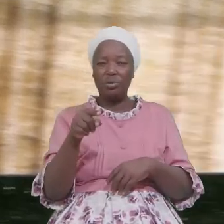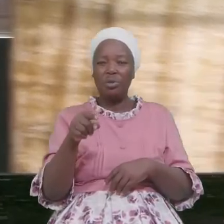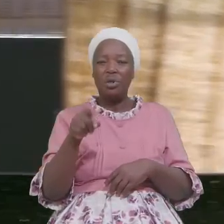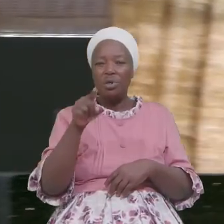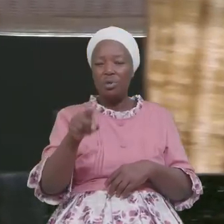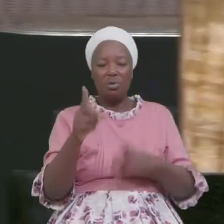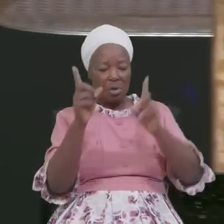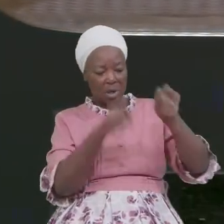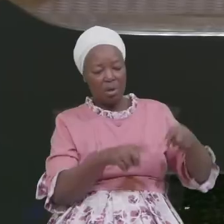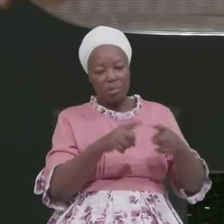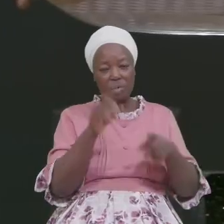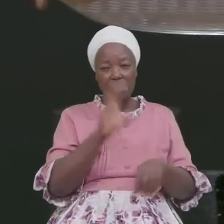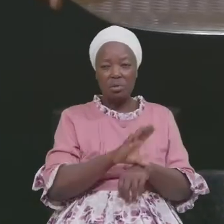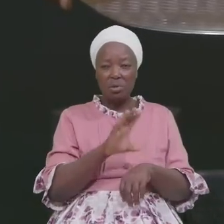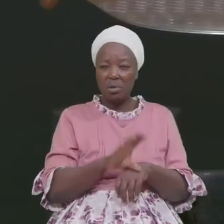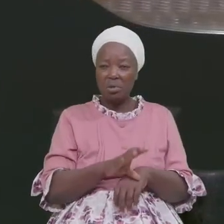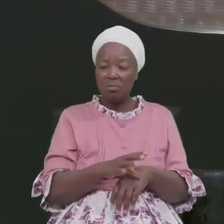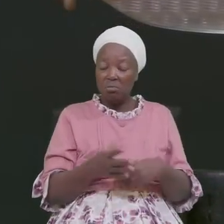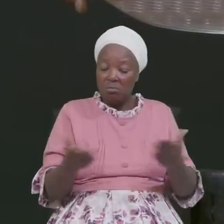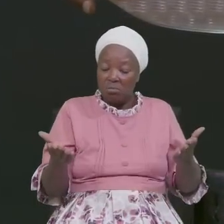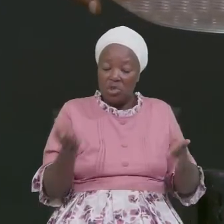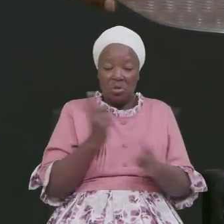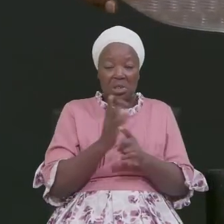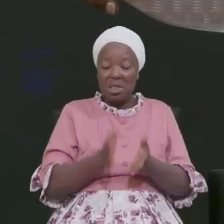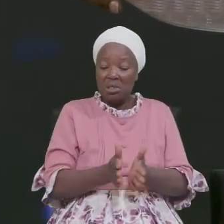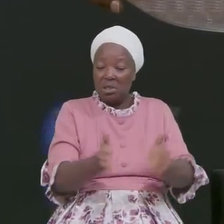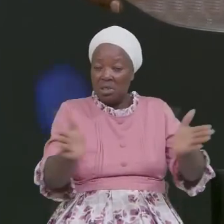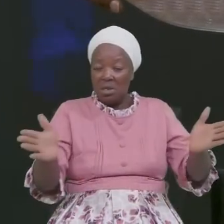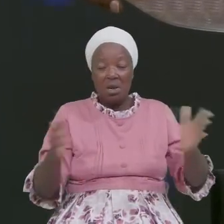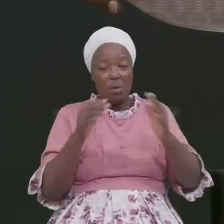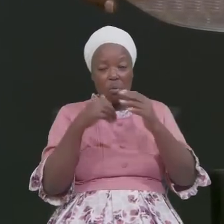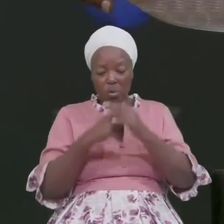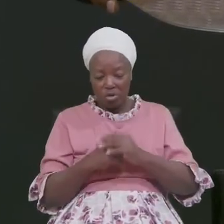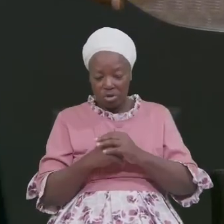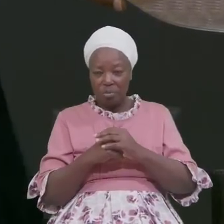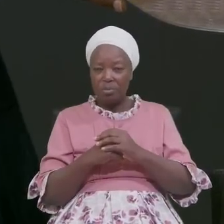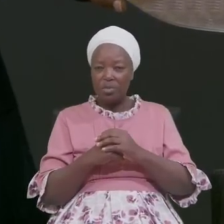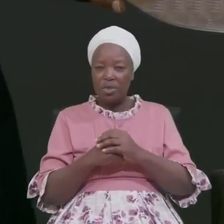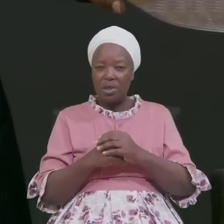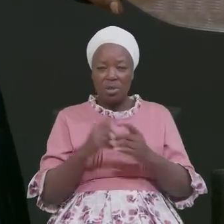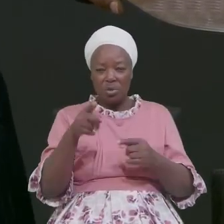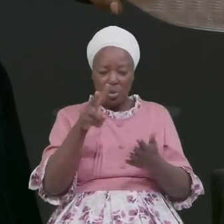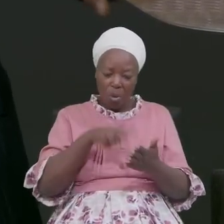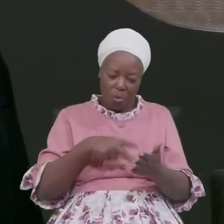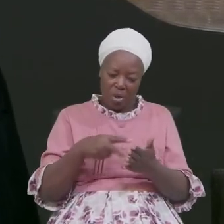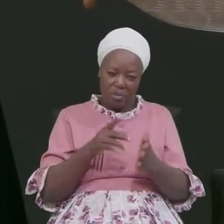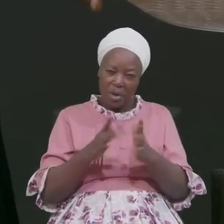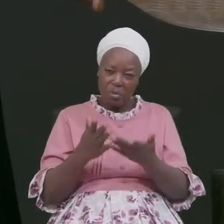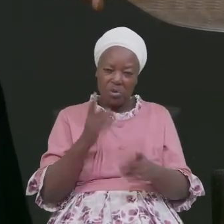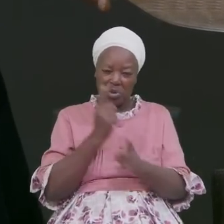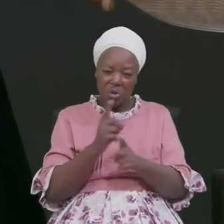church, it's just like a general worshiper. You read the Bible just as